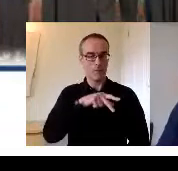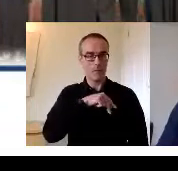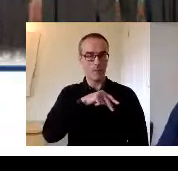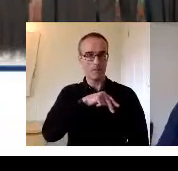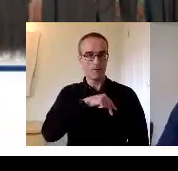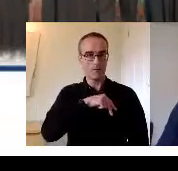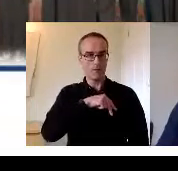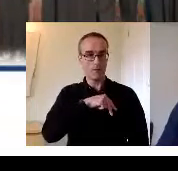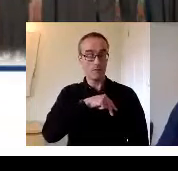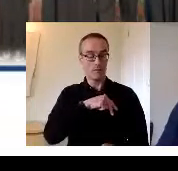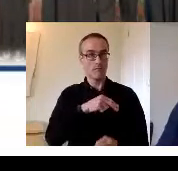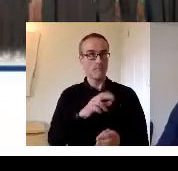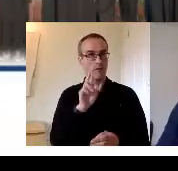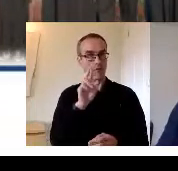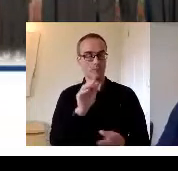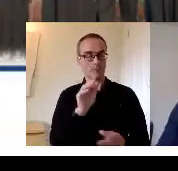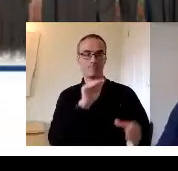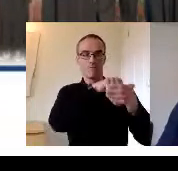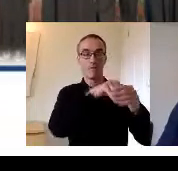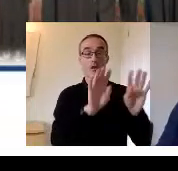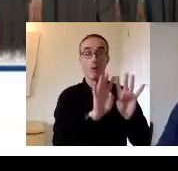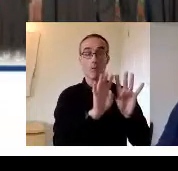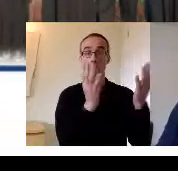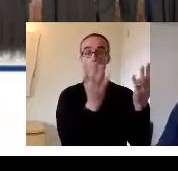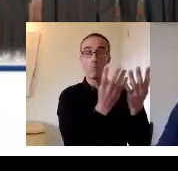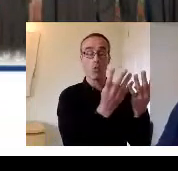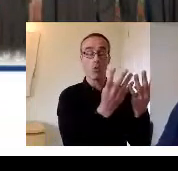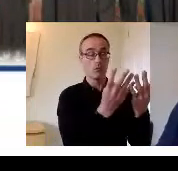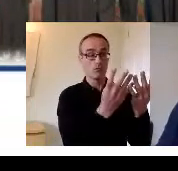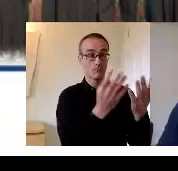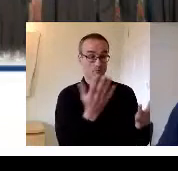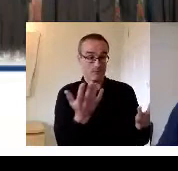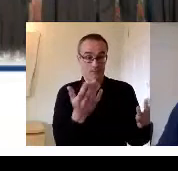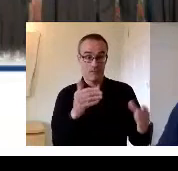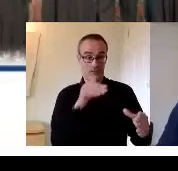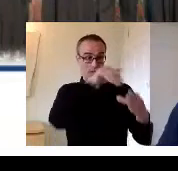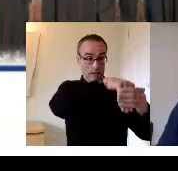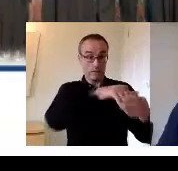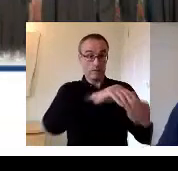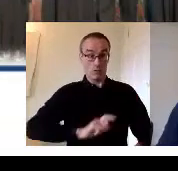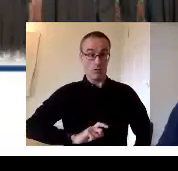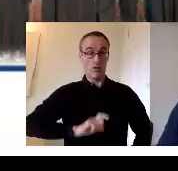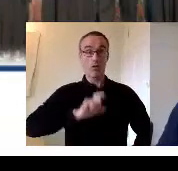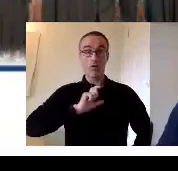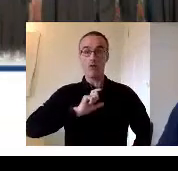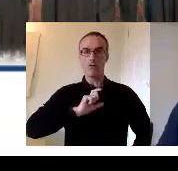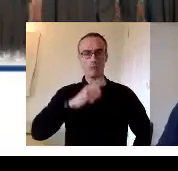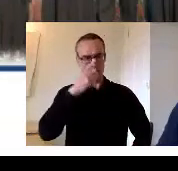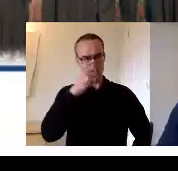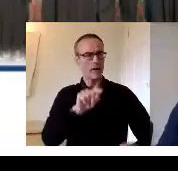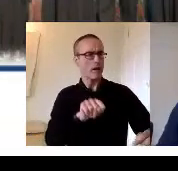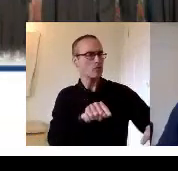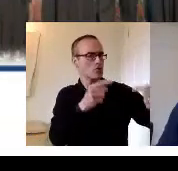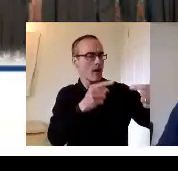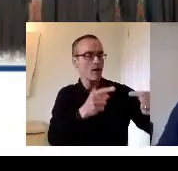do hopefully join the boardrooms, they're there and they're able and confident enough to challenge what's happening,